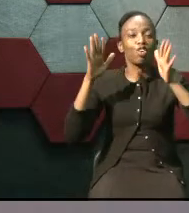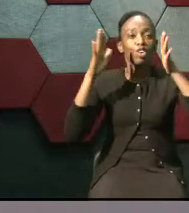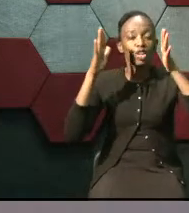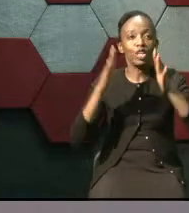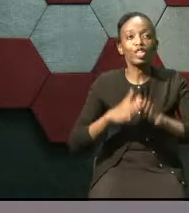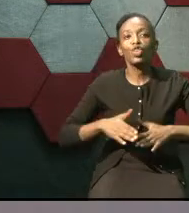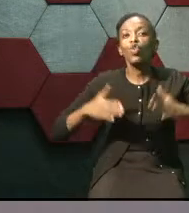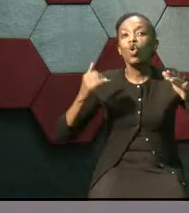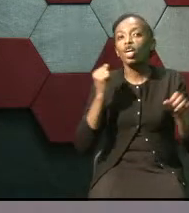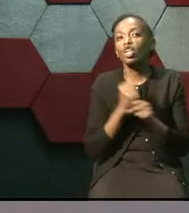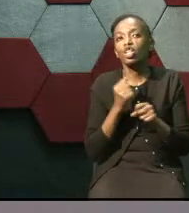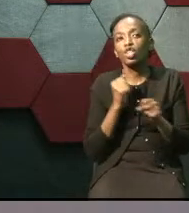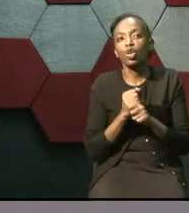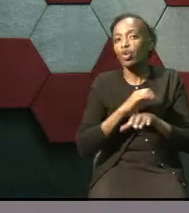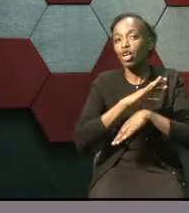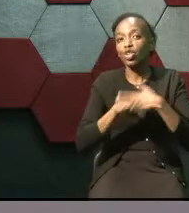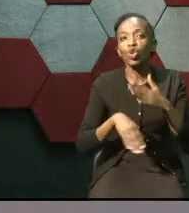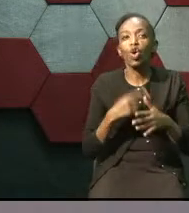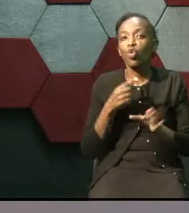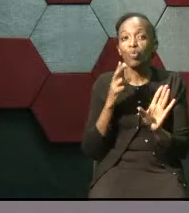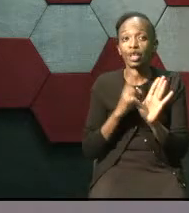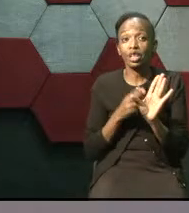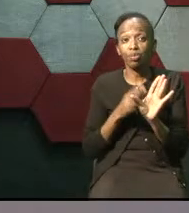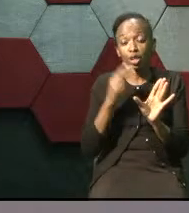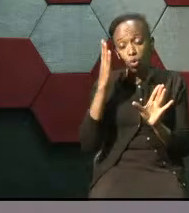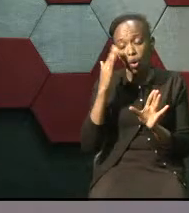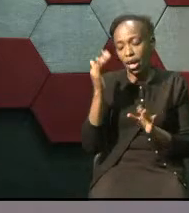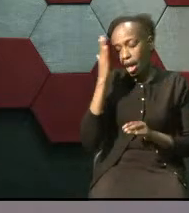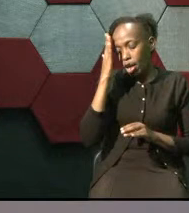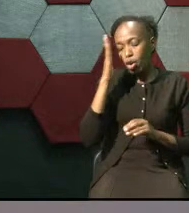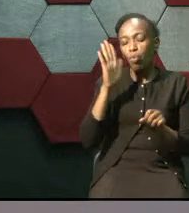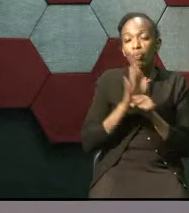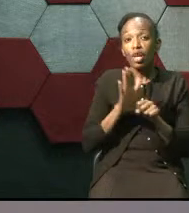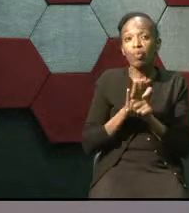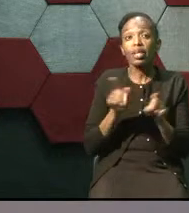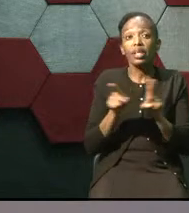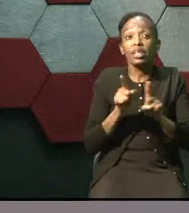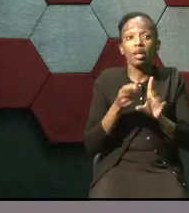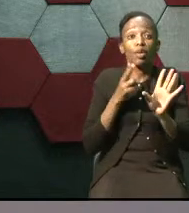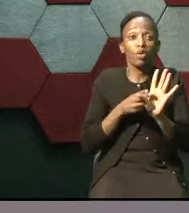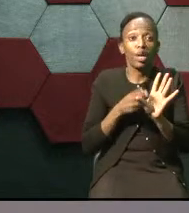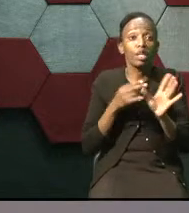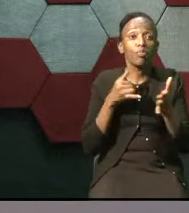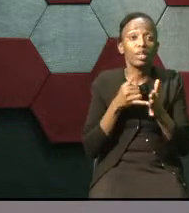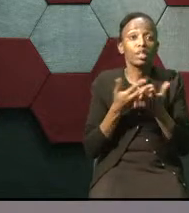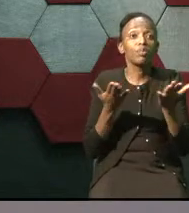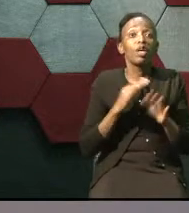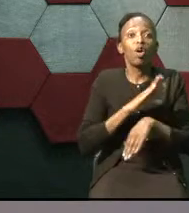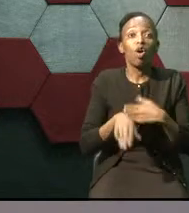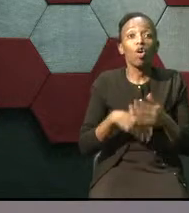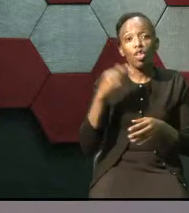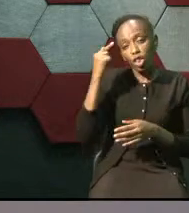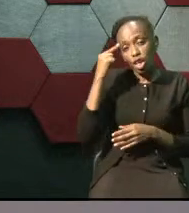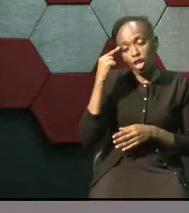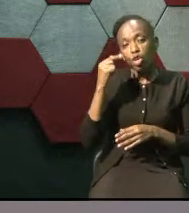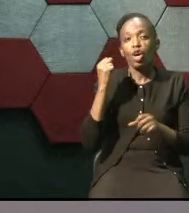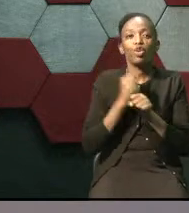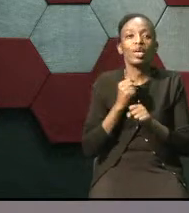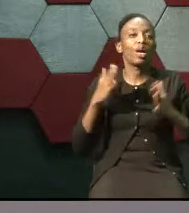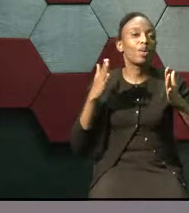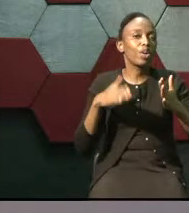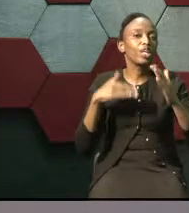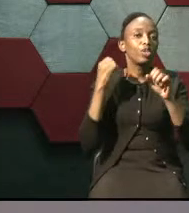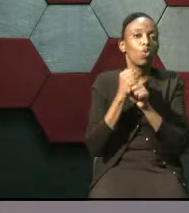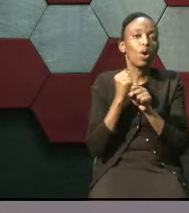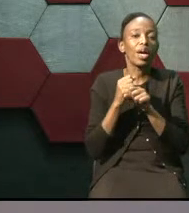Congratulations. Great job. And to everybody who participated, because I know there are many of you as well. You know, we all think you are Students of the Year. Thank you so much for that,